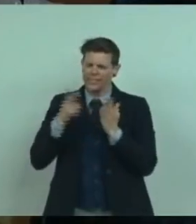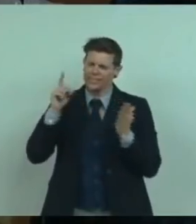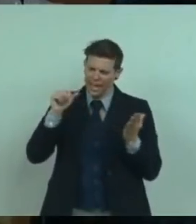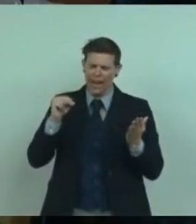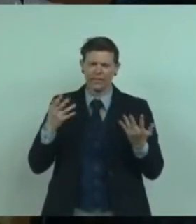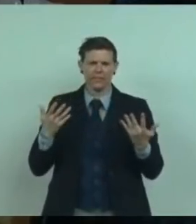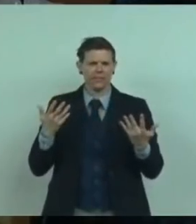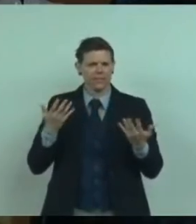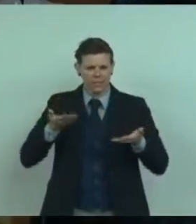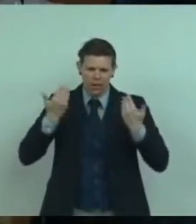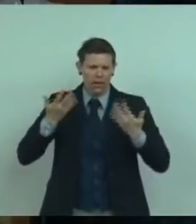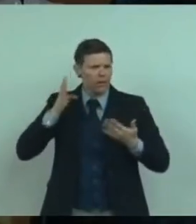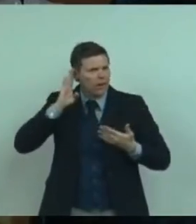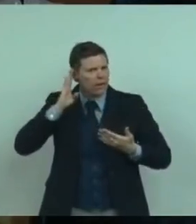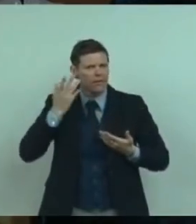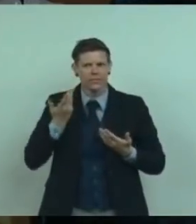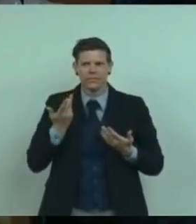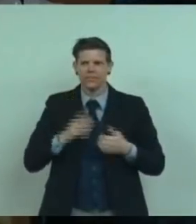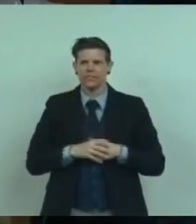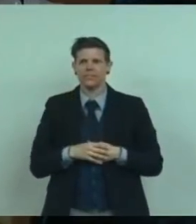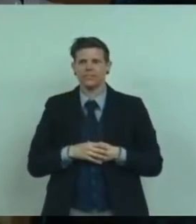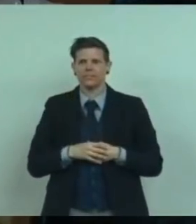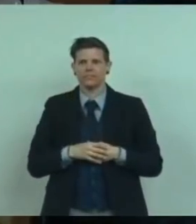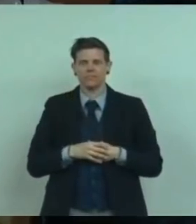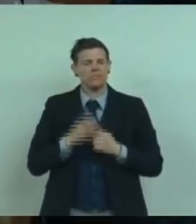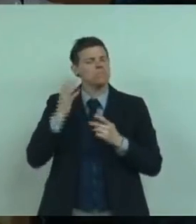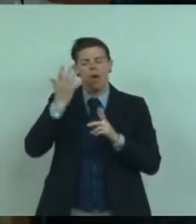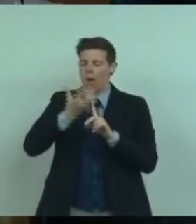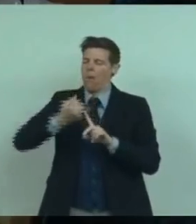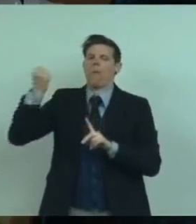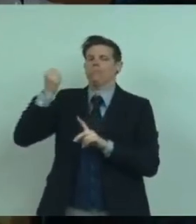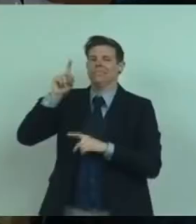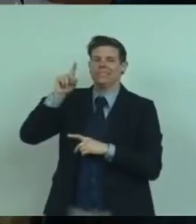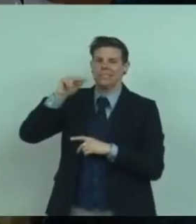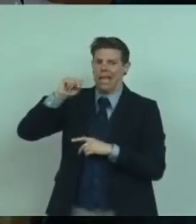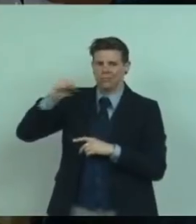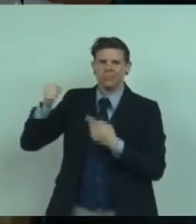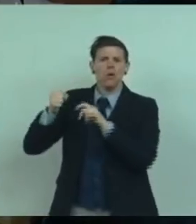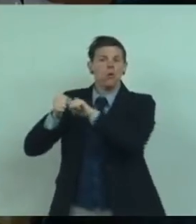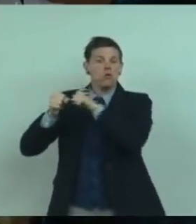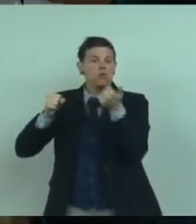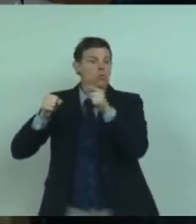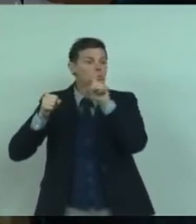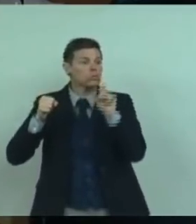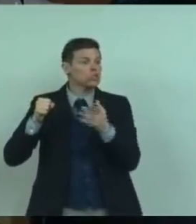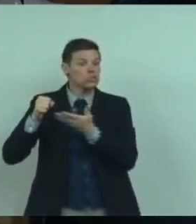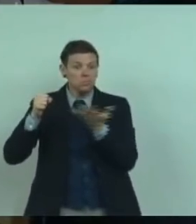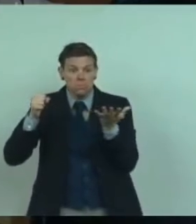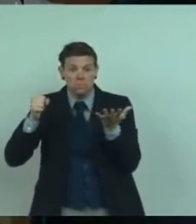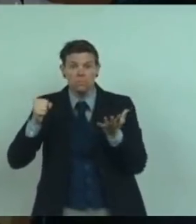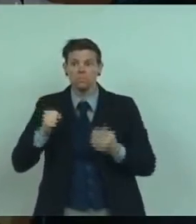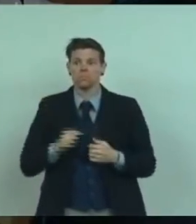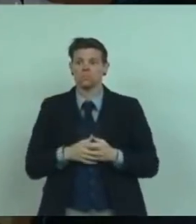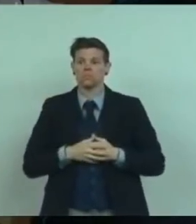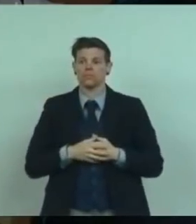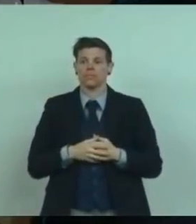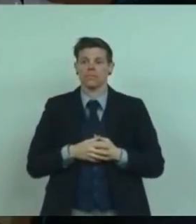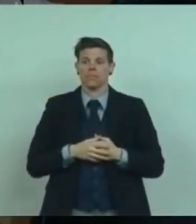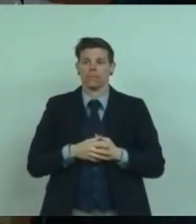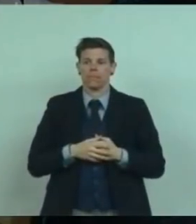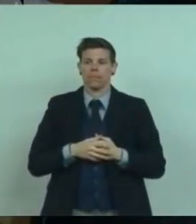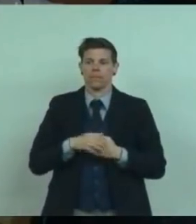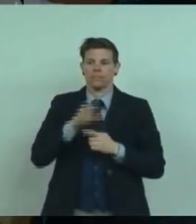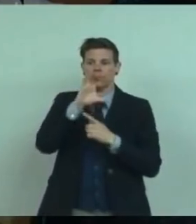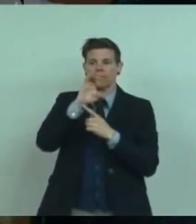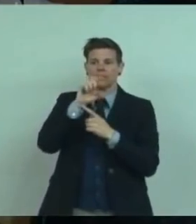Dan, I'm going to come back to you. Have him text you when he's ready. Okay, we're going to go to Celia Rainey with New